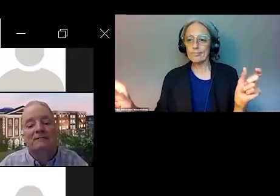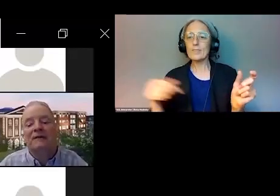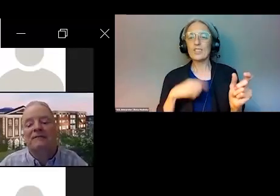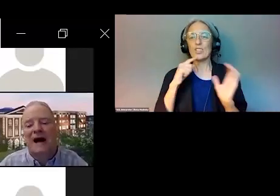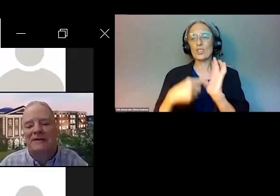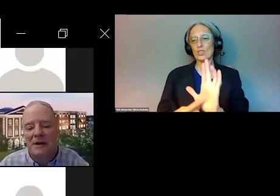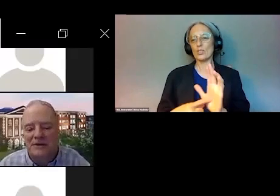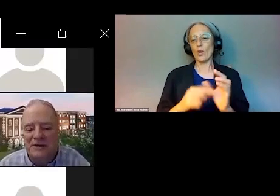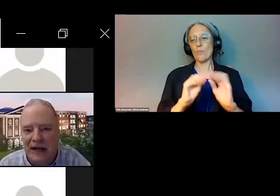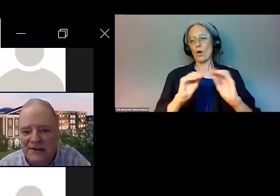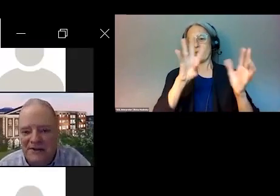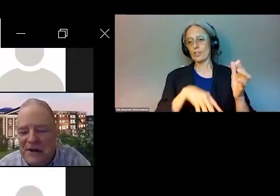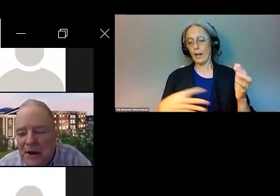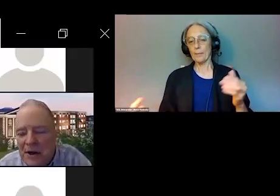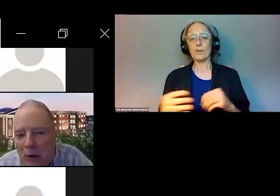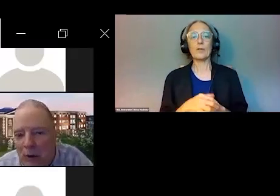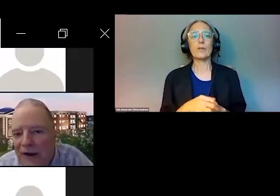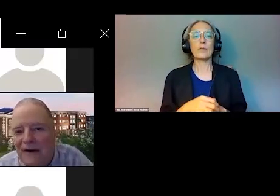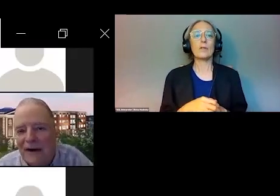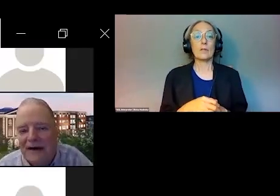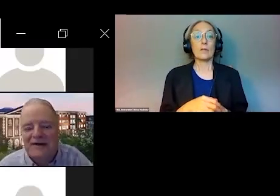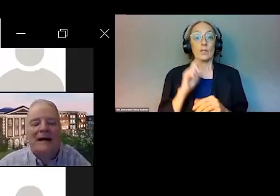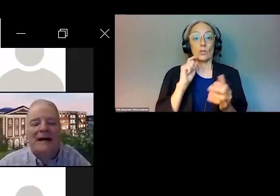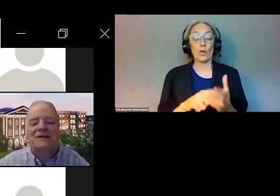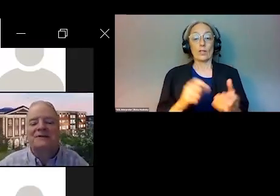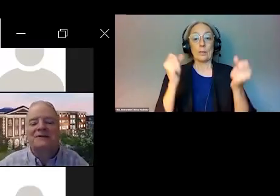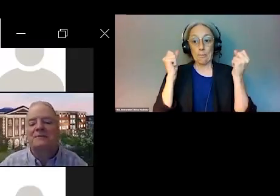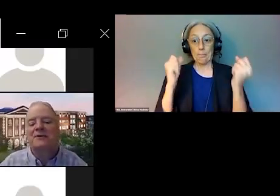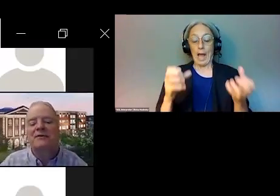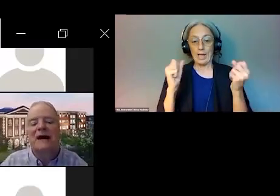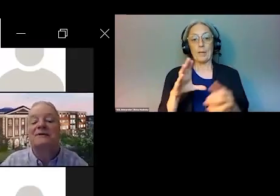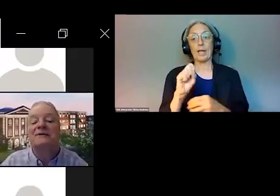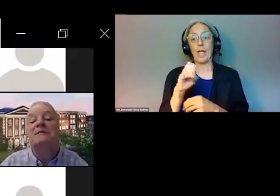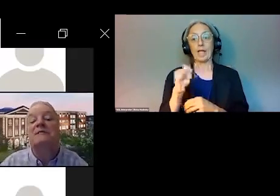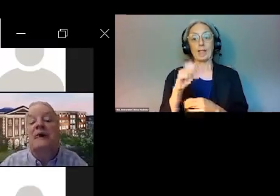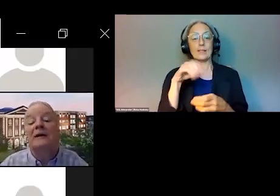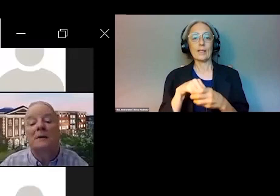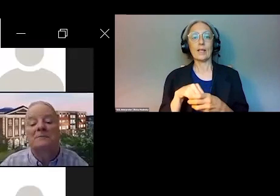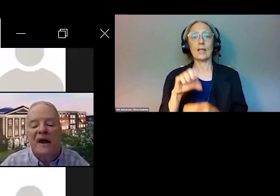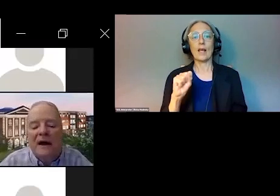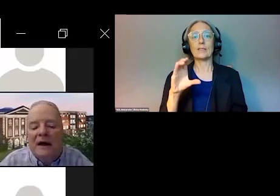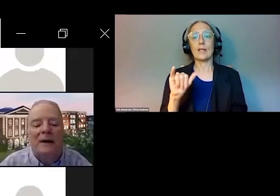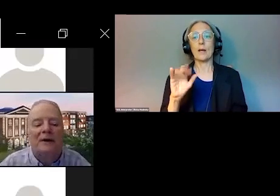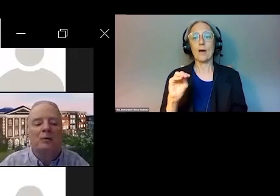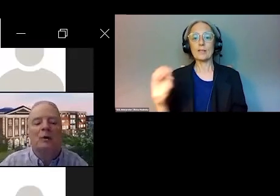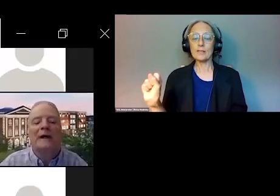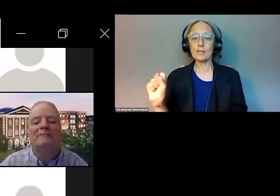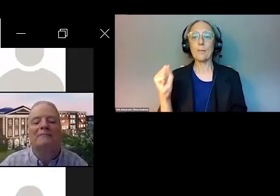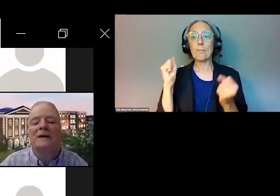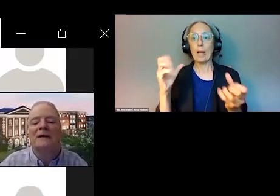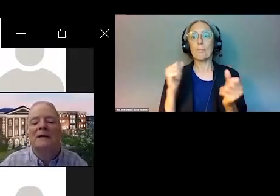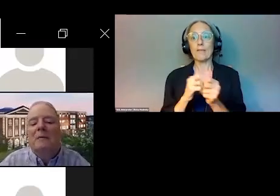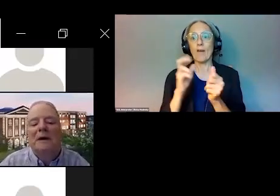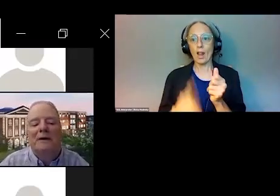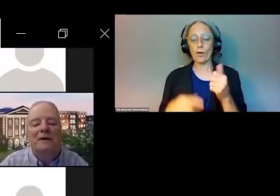see the vast numbers of cases within the SCI model systems, or the vast number of follow-ups